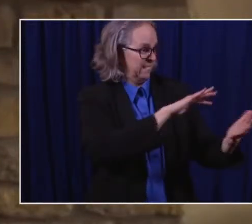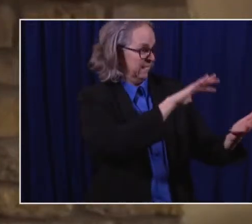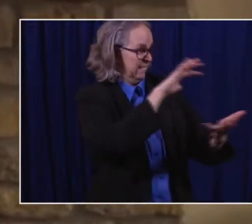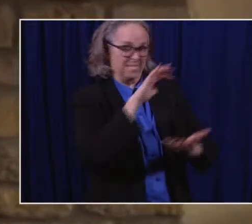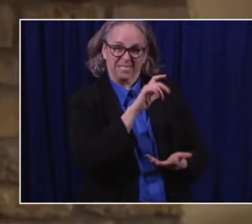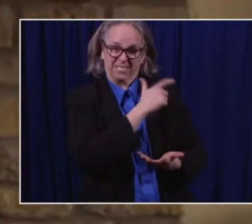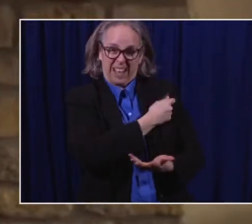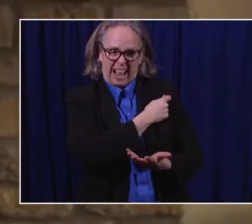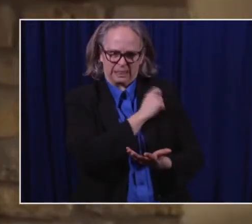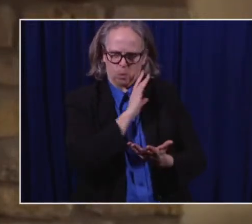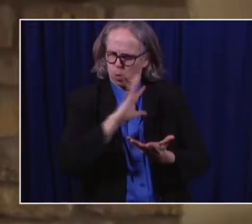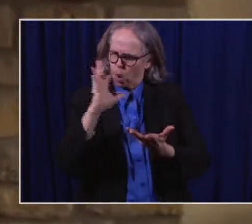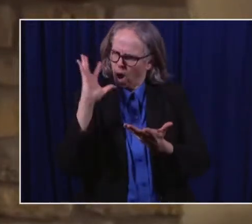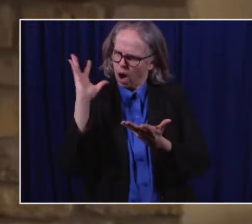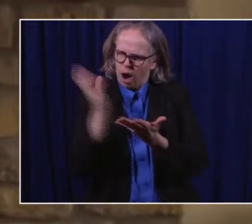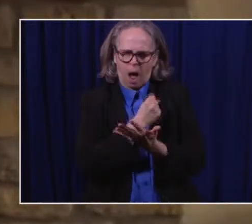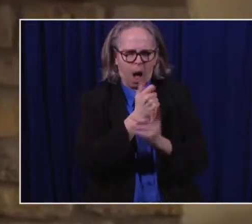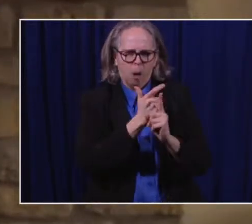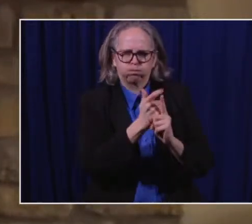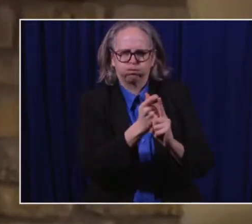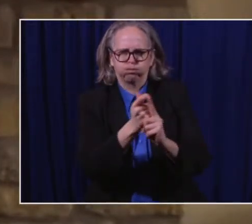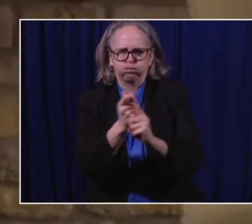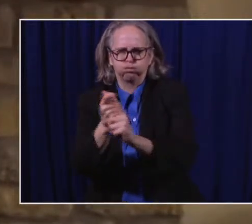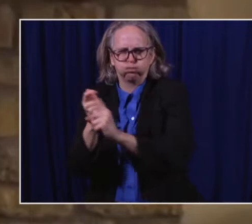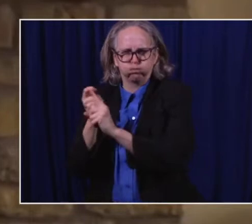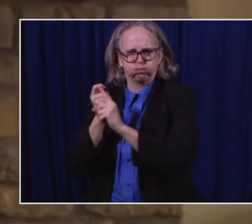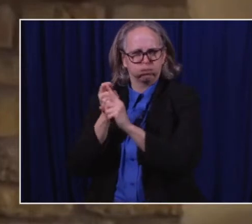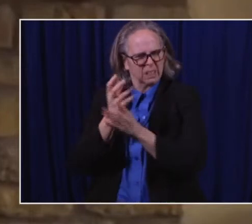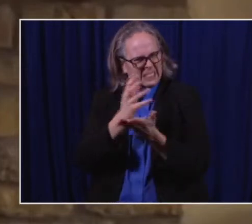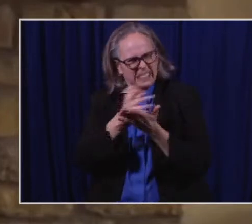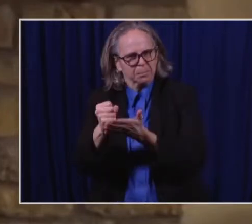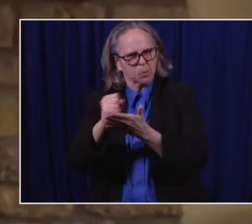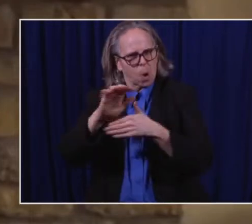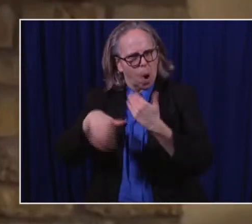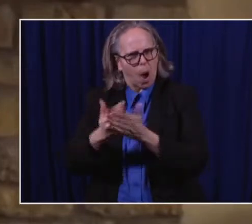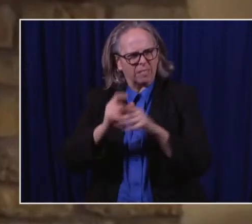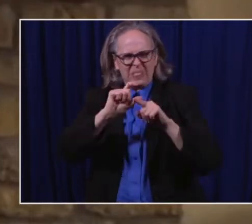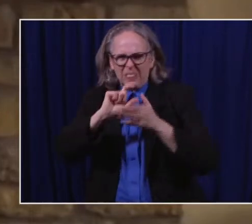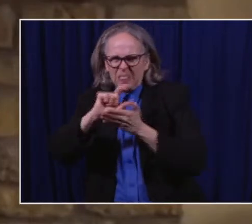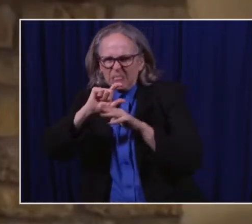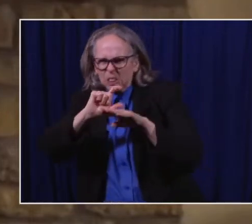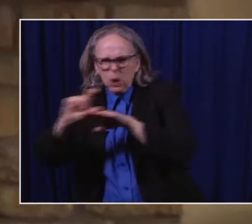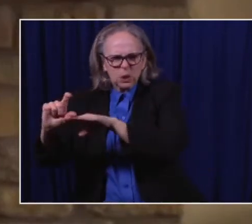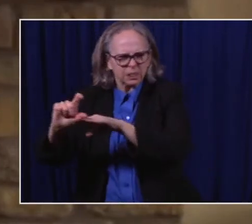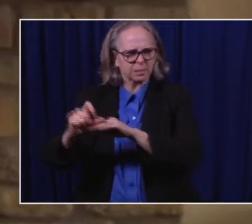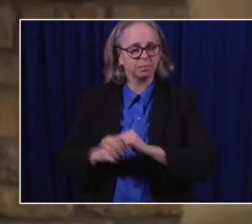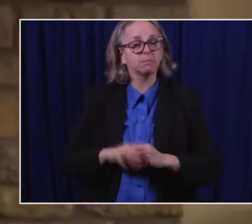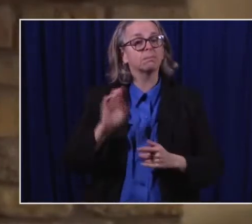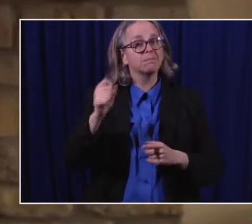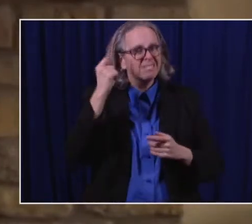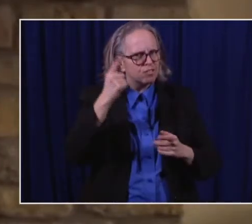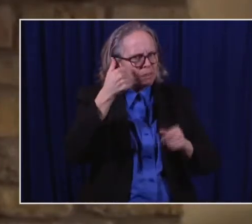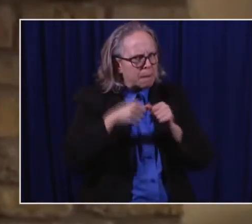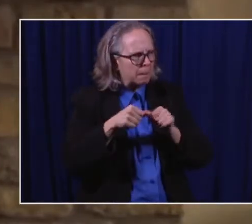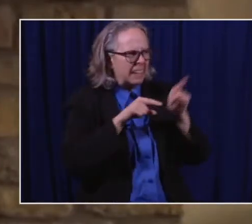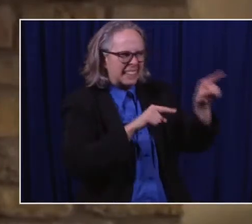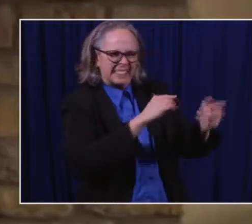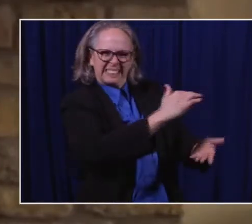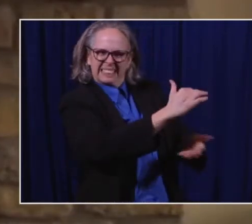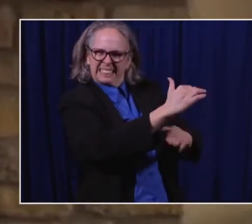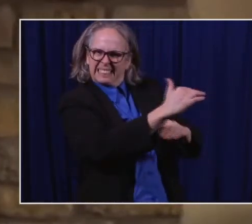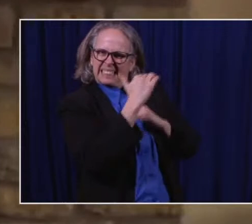vaccine. We pulled vaccine from our statewide allocation specifically for vaccinating our K through